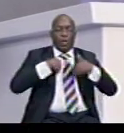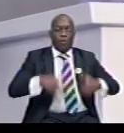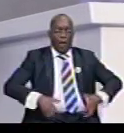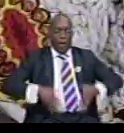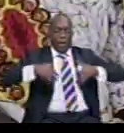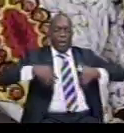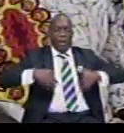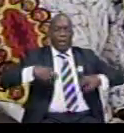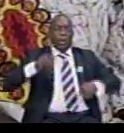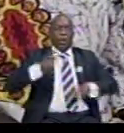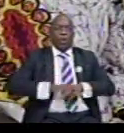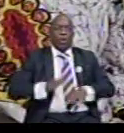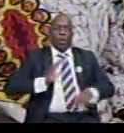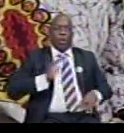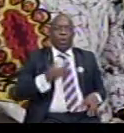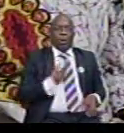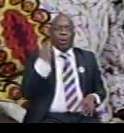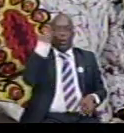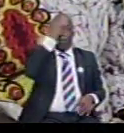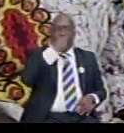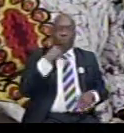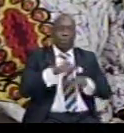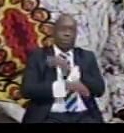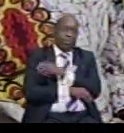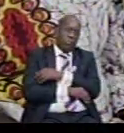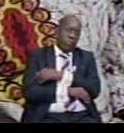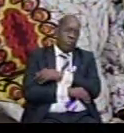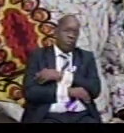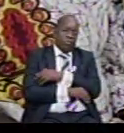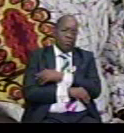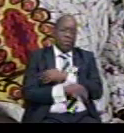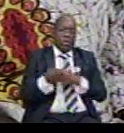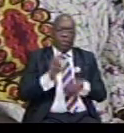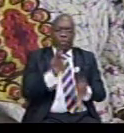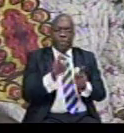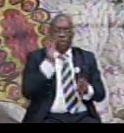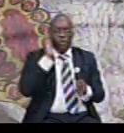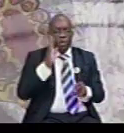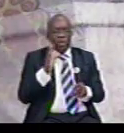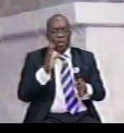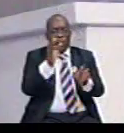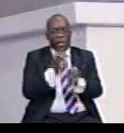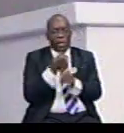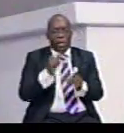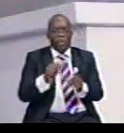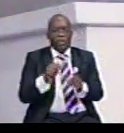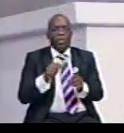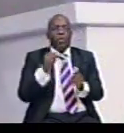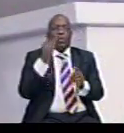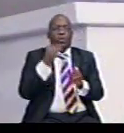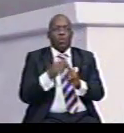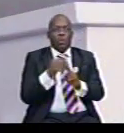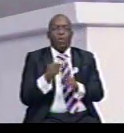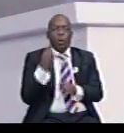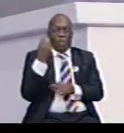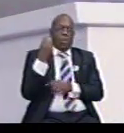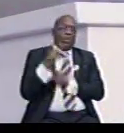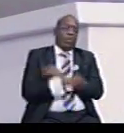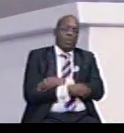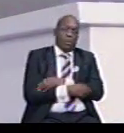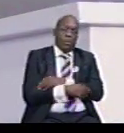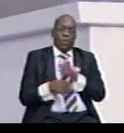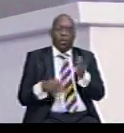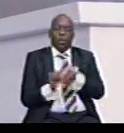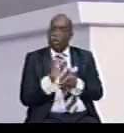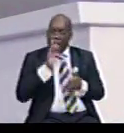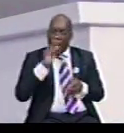our faces. And the fellow will get the message. That's the world in which we're living. Those are the people